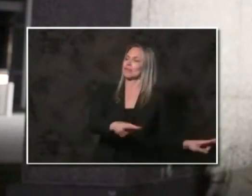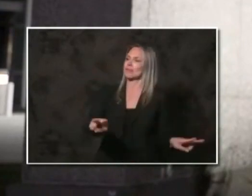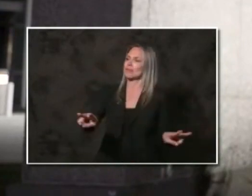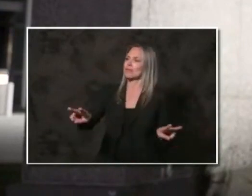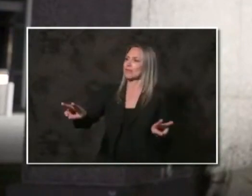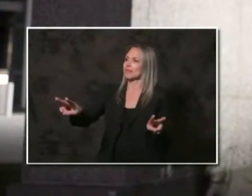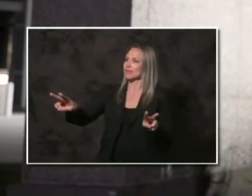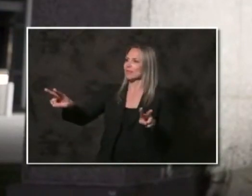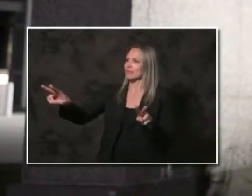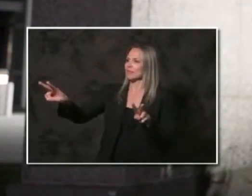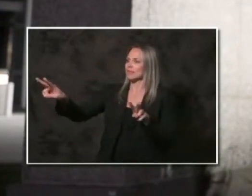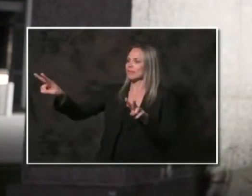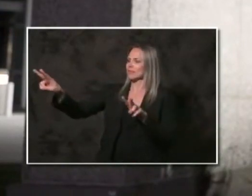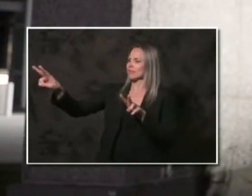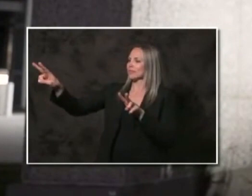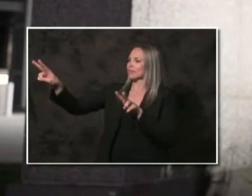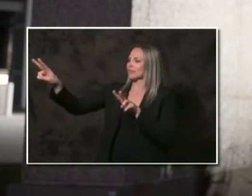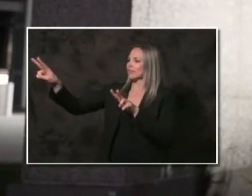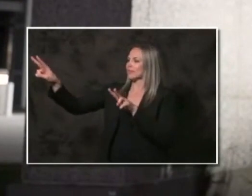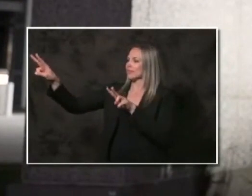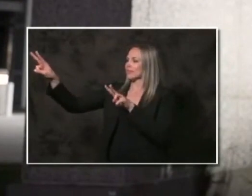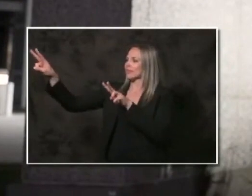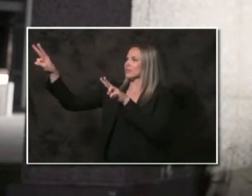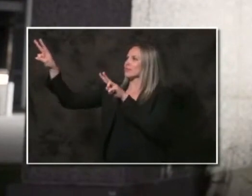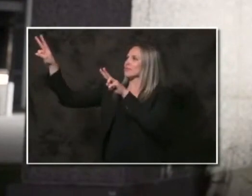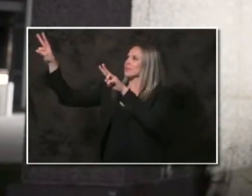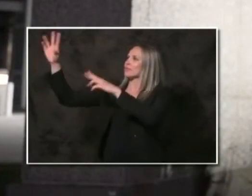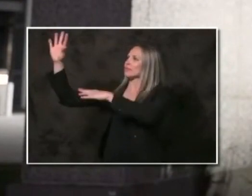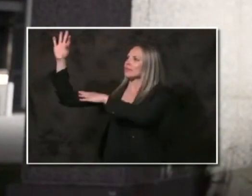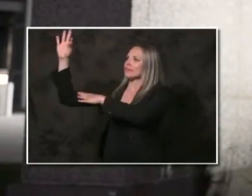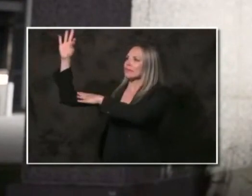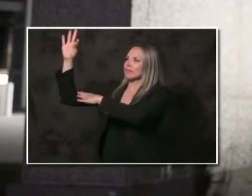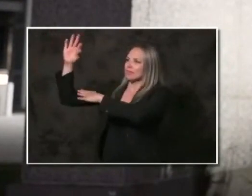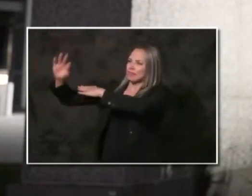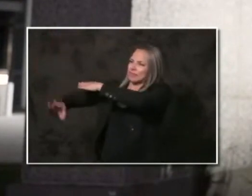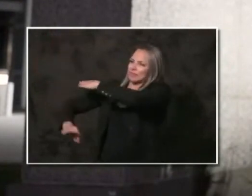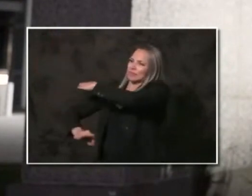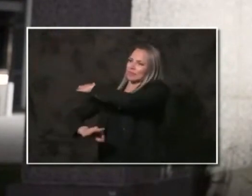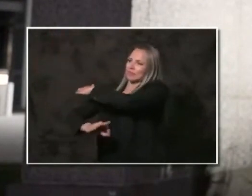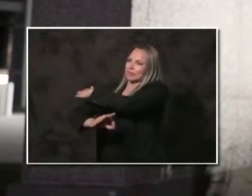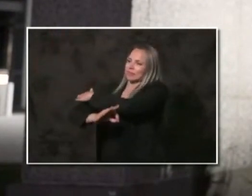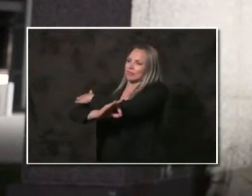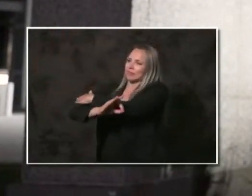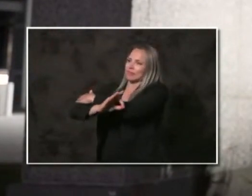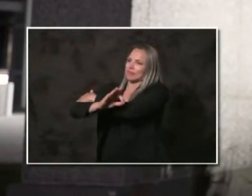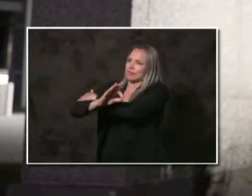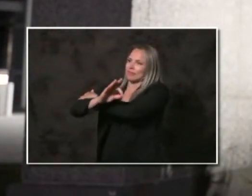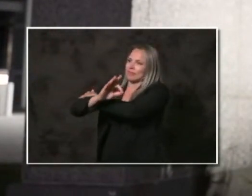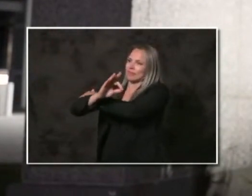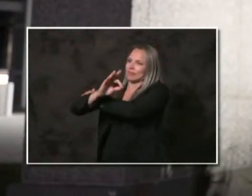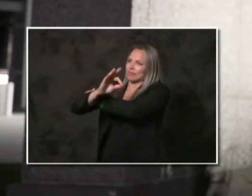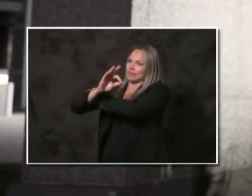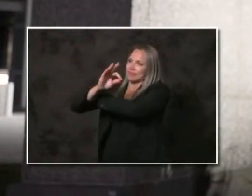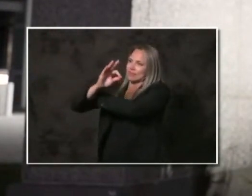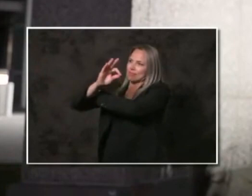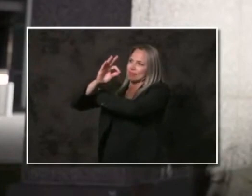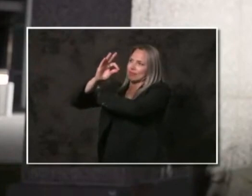see, by the dawn's early